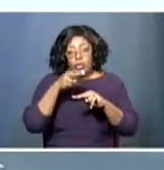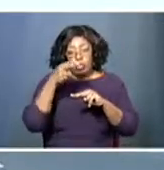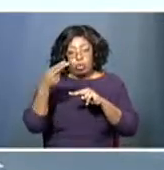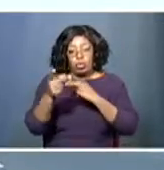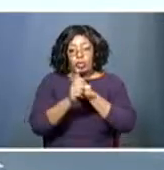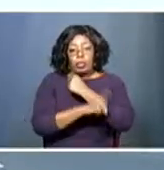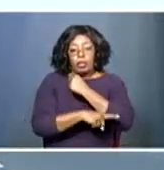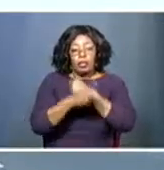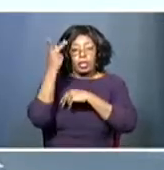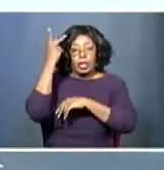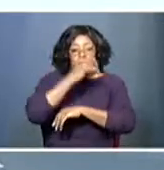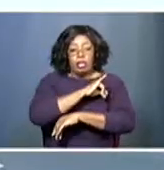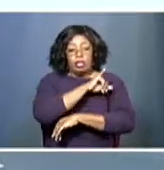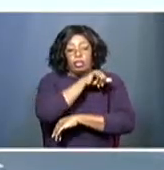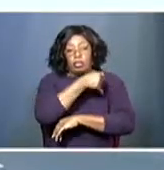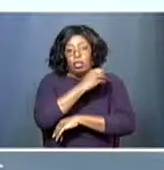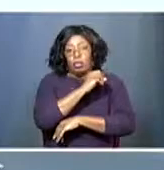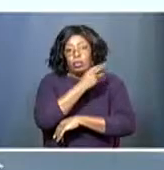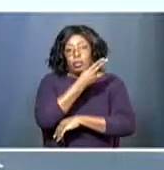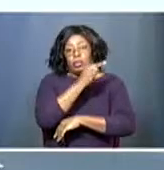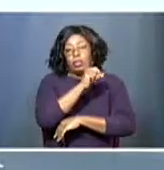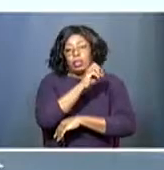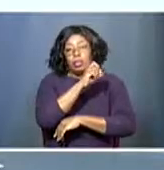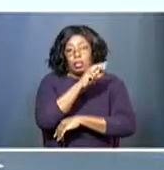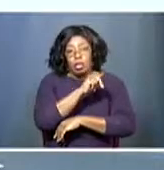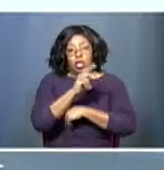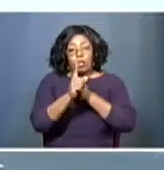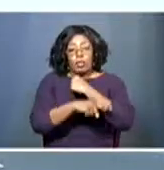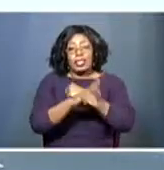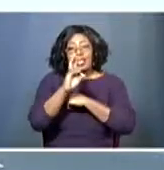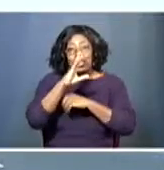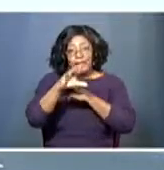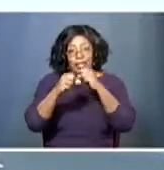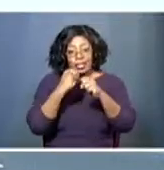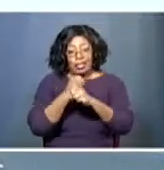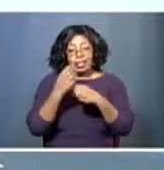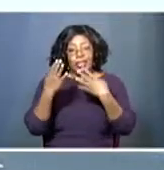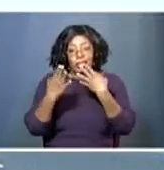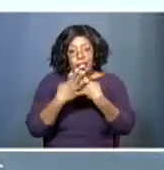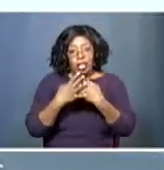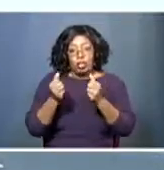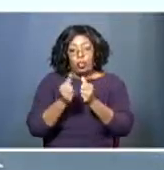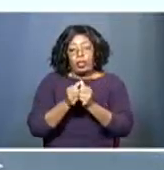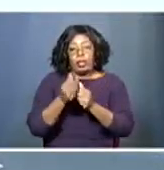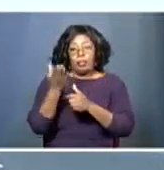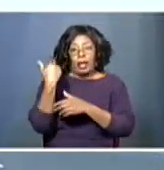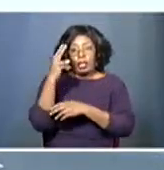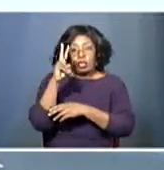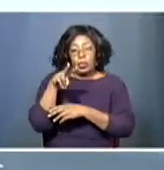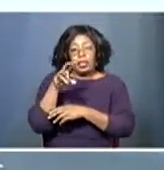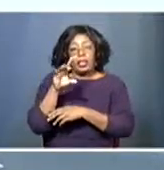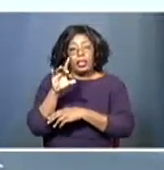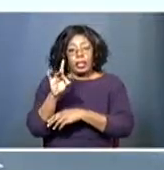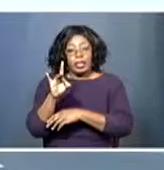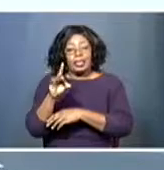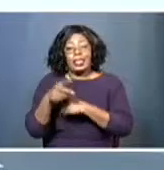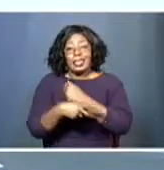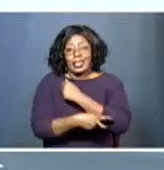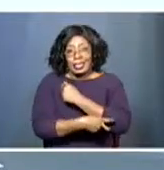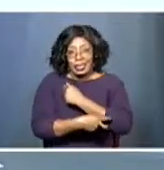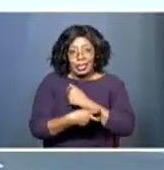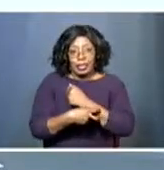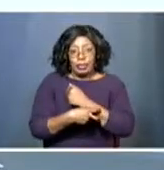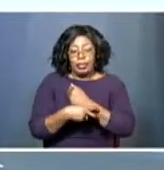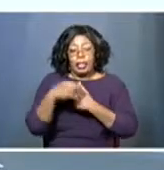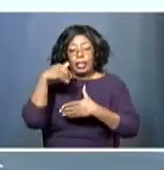of Kendall Johnson, who was convicted and sentenced to 7 years behind bars in connection with the 2018 stealing matter. During the